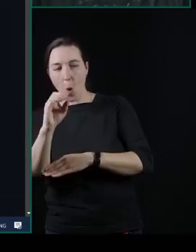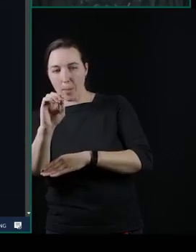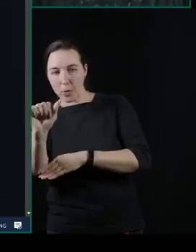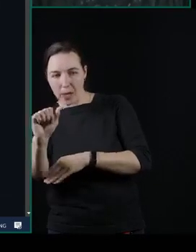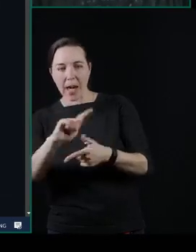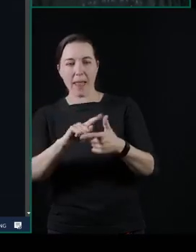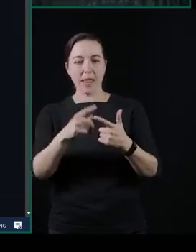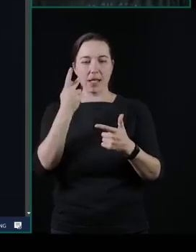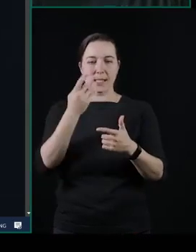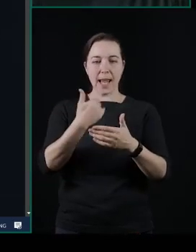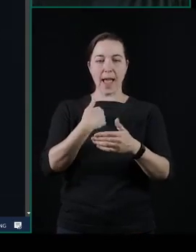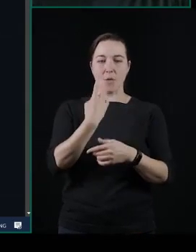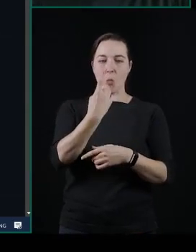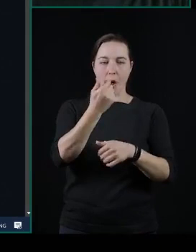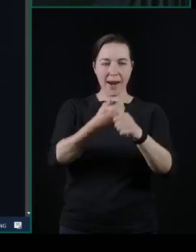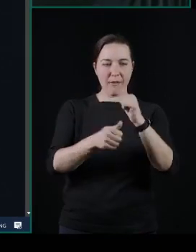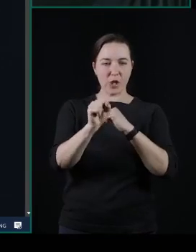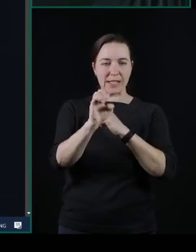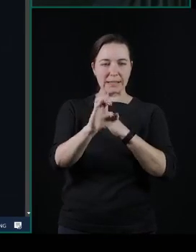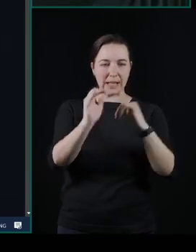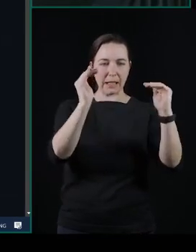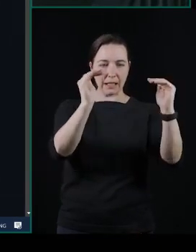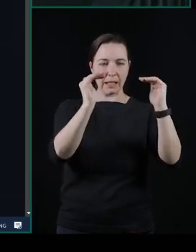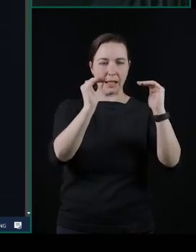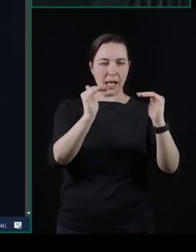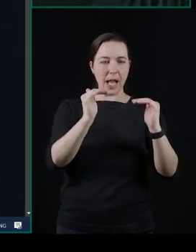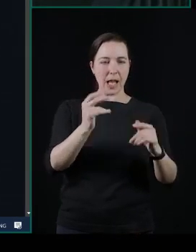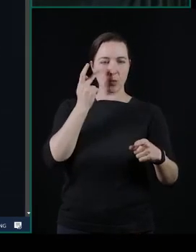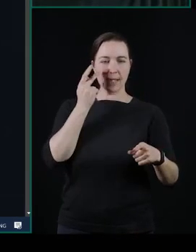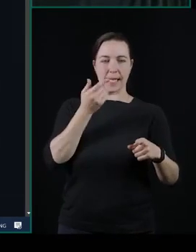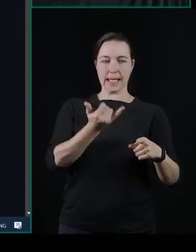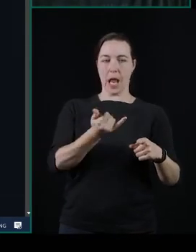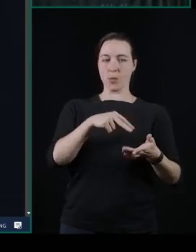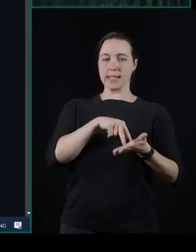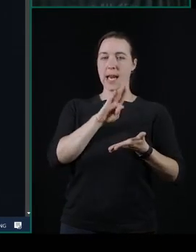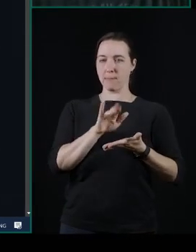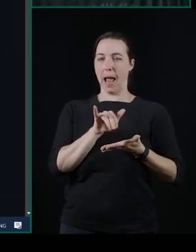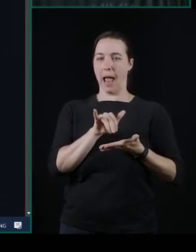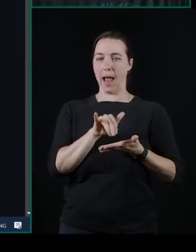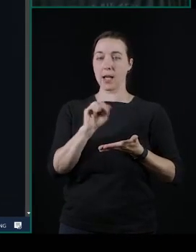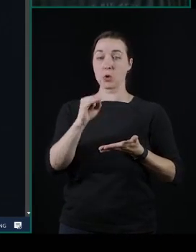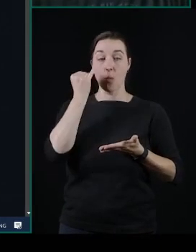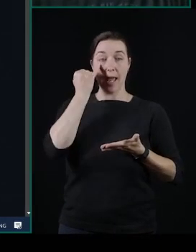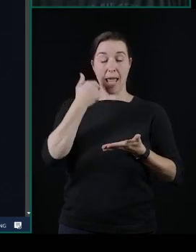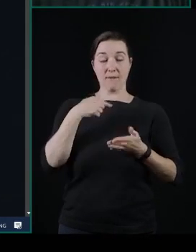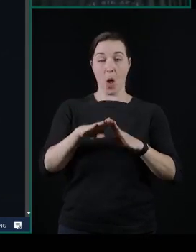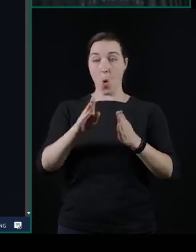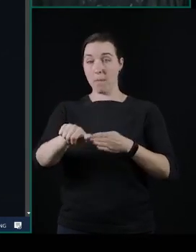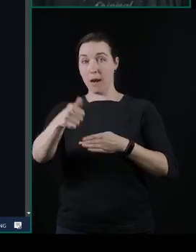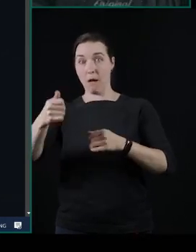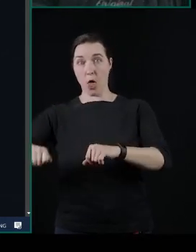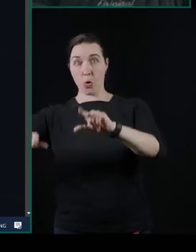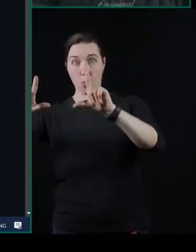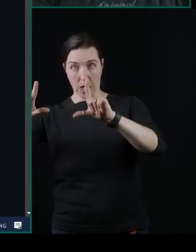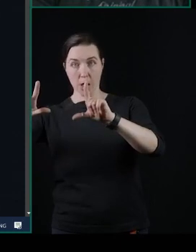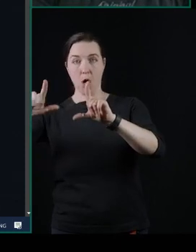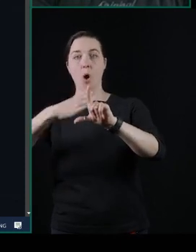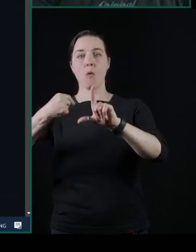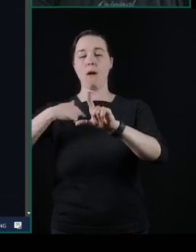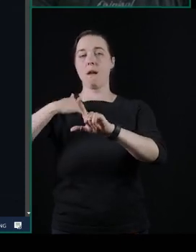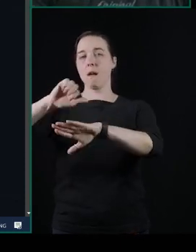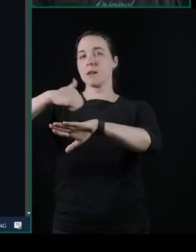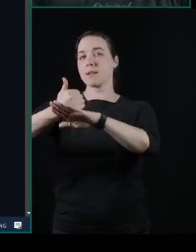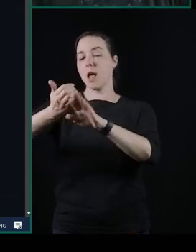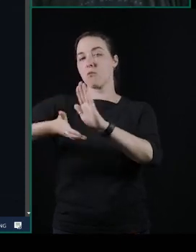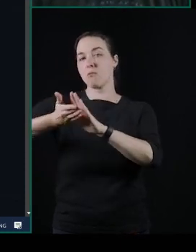we have 1 heartbeat every second. And the state, you can see here that is standing by, right? So if I open another window here